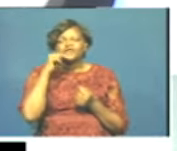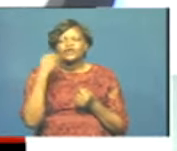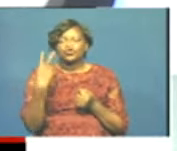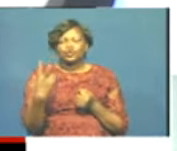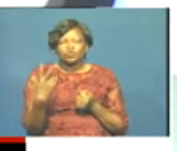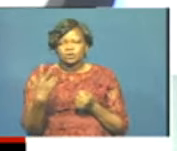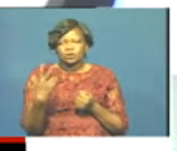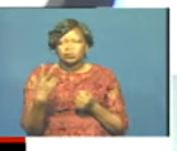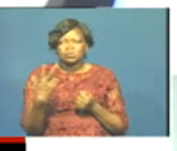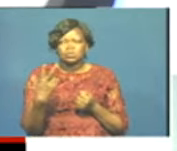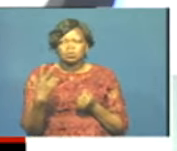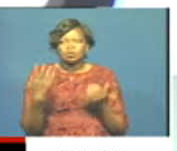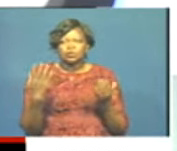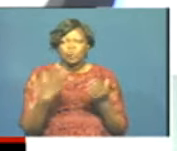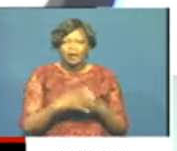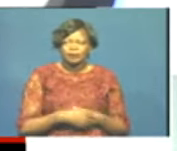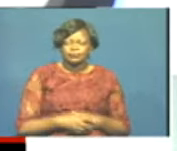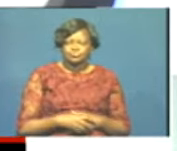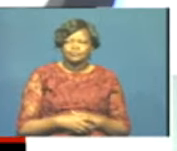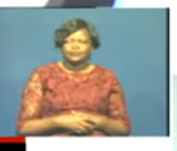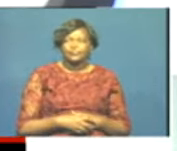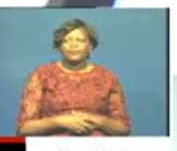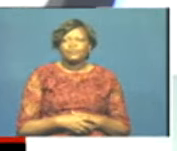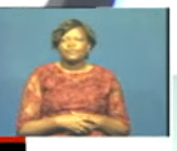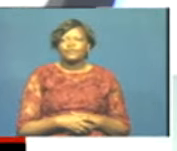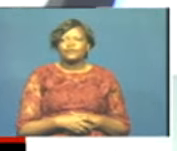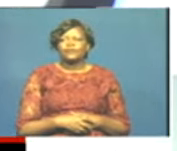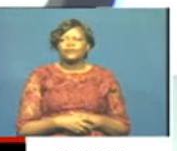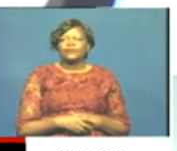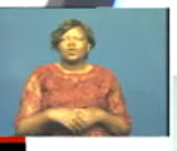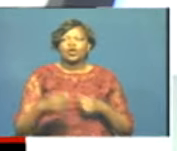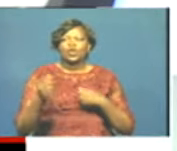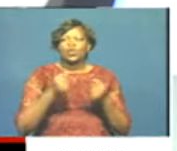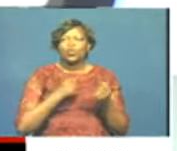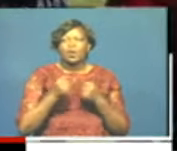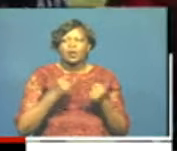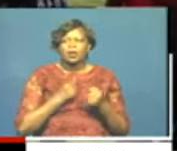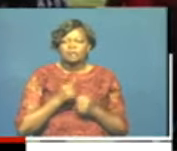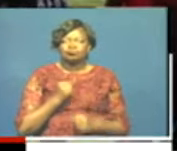Kwibuka Women's T20 tournament in Kigali, Rwanda.